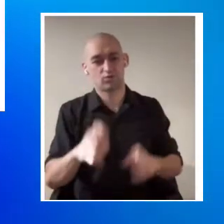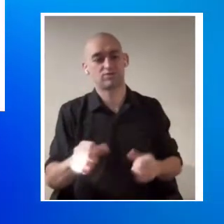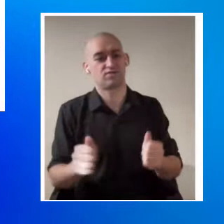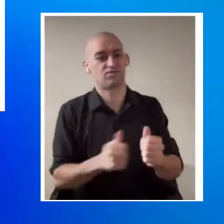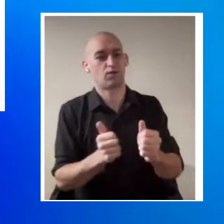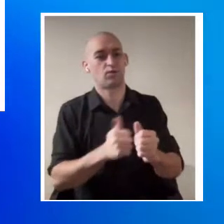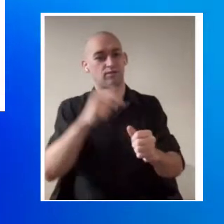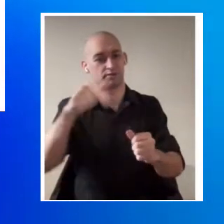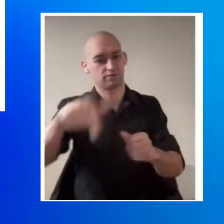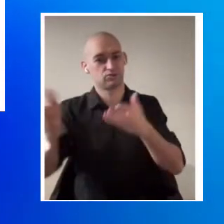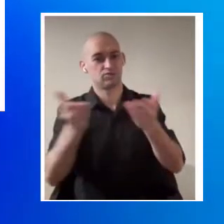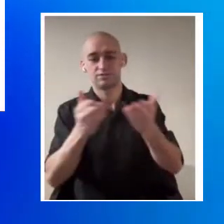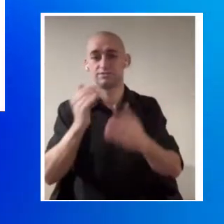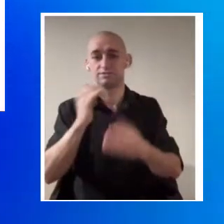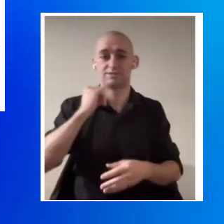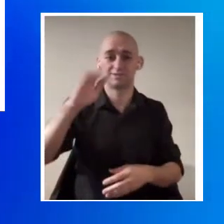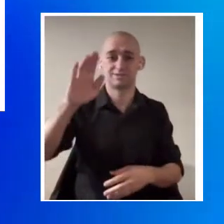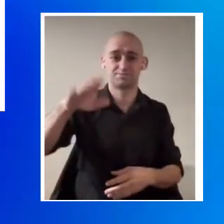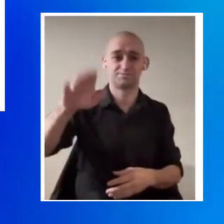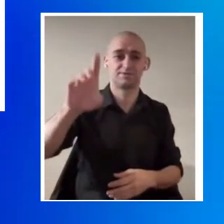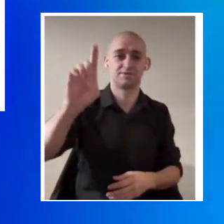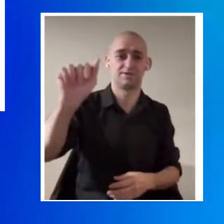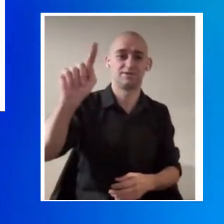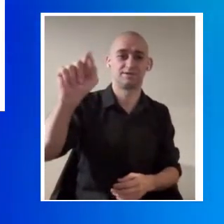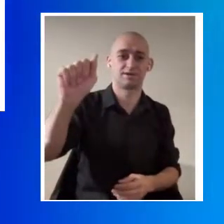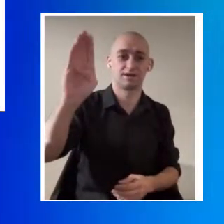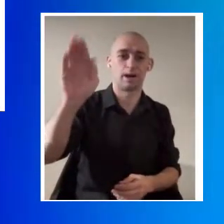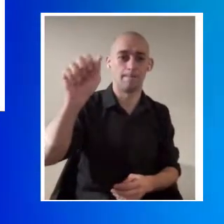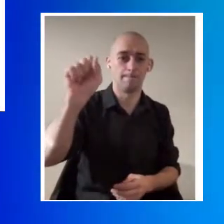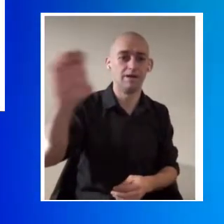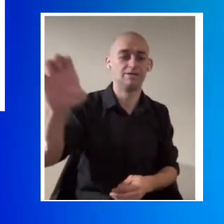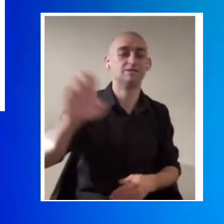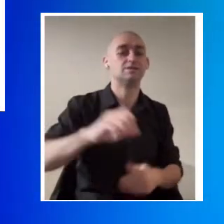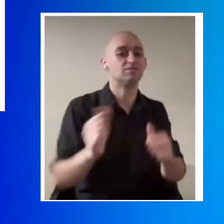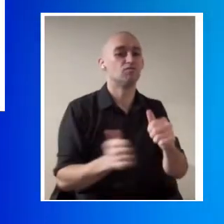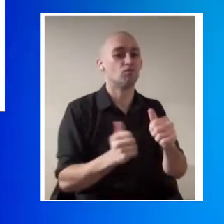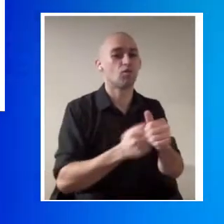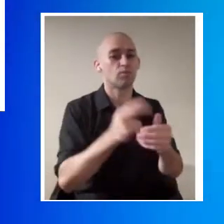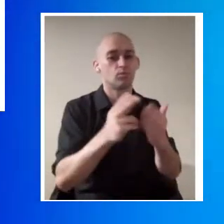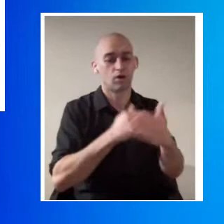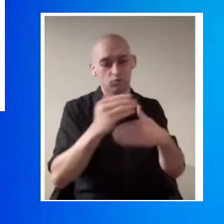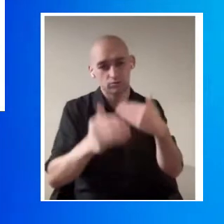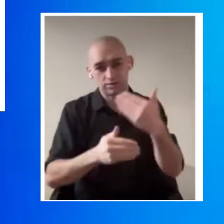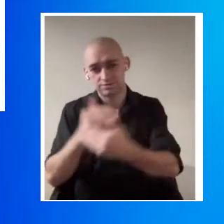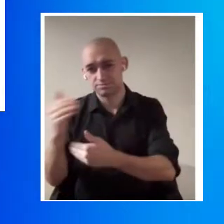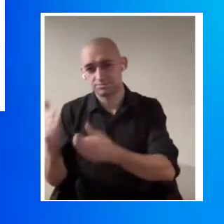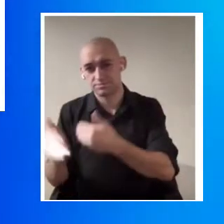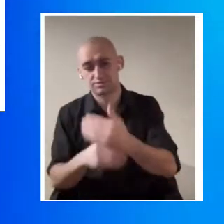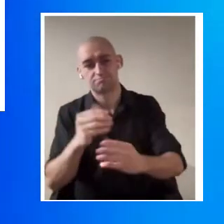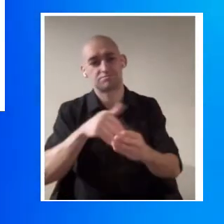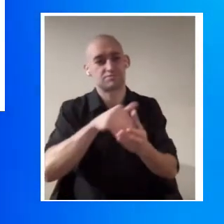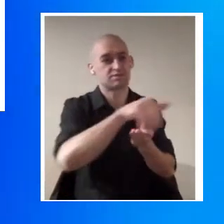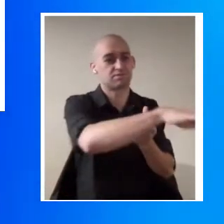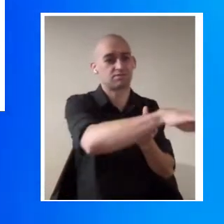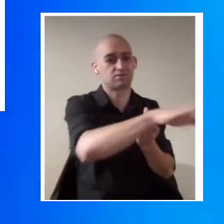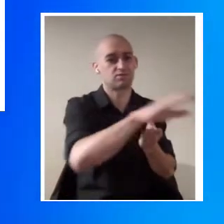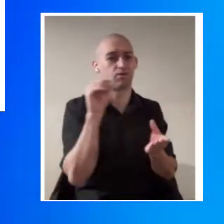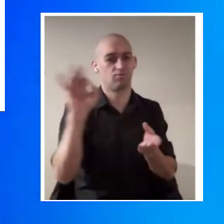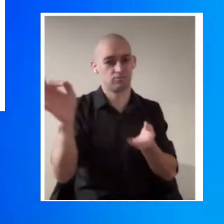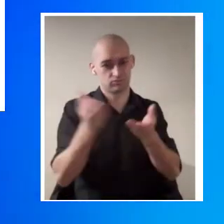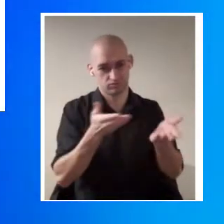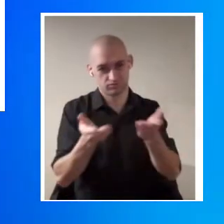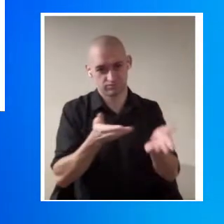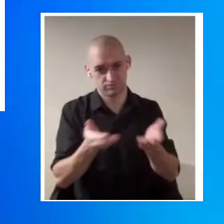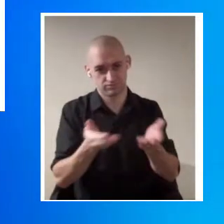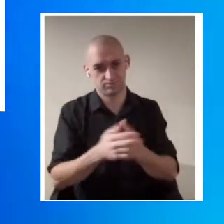It's a database that tracks the progress of delivery of services. And now Emily will continue